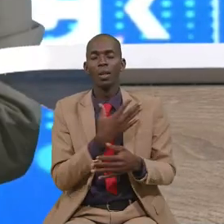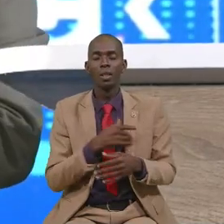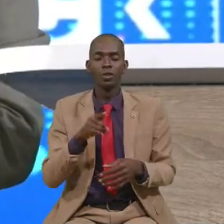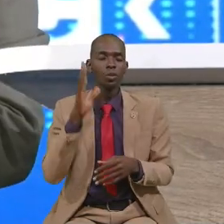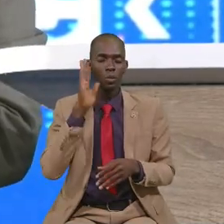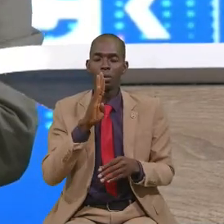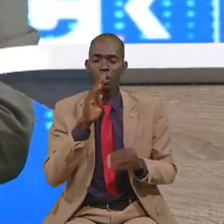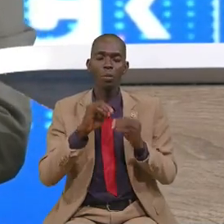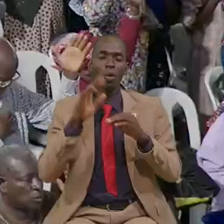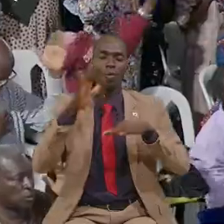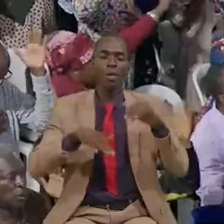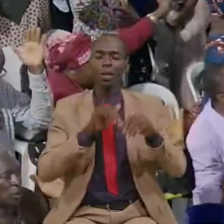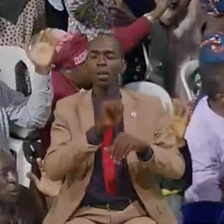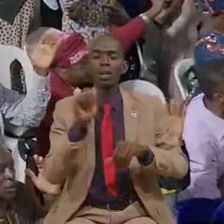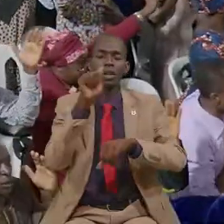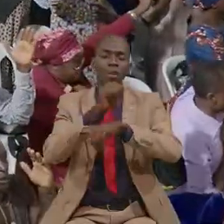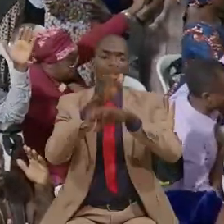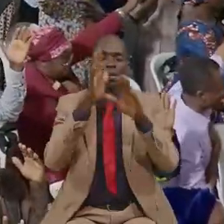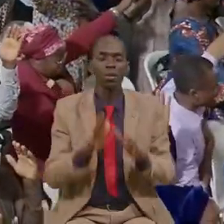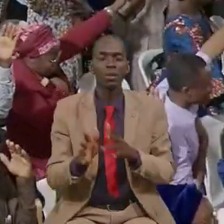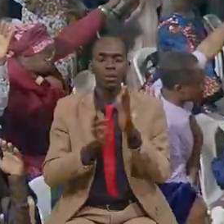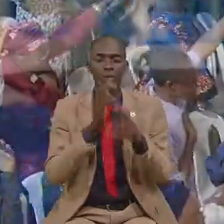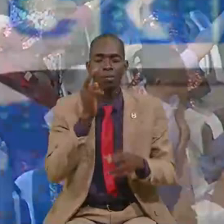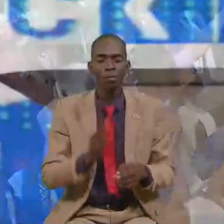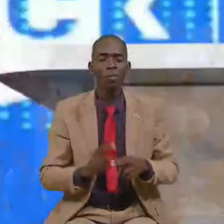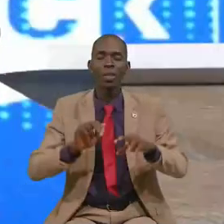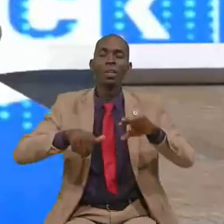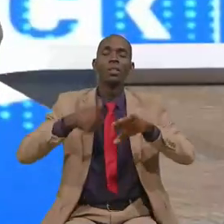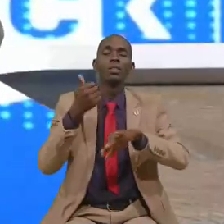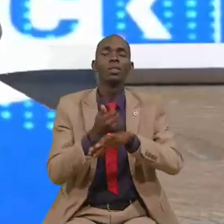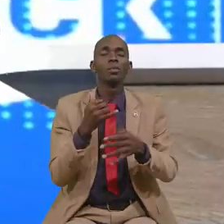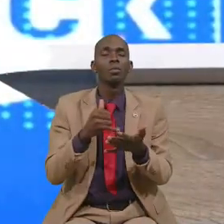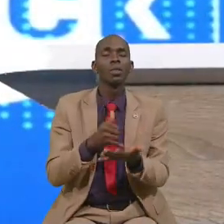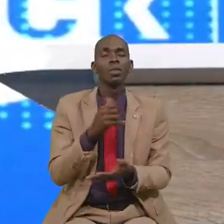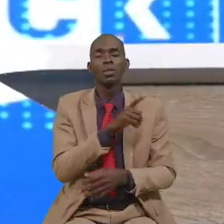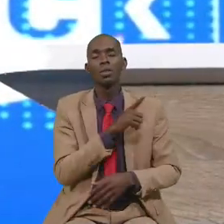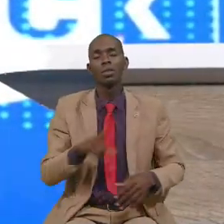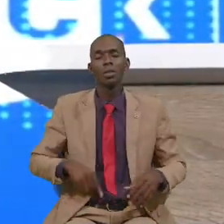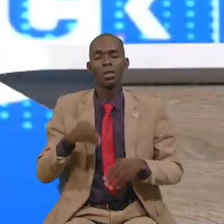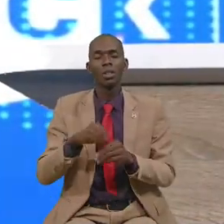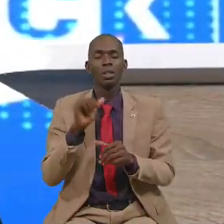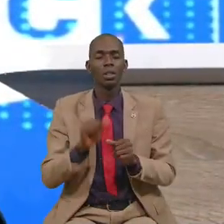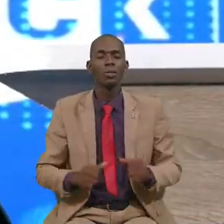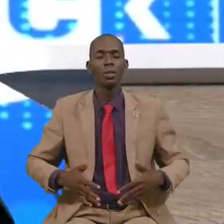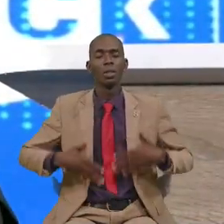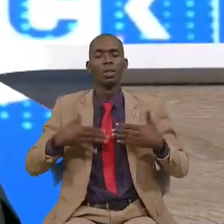than a conqueror. Confirm it, Lord, in every life. In Jesus' name.